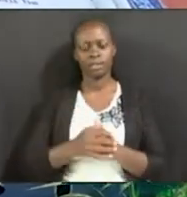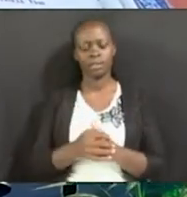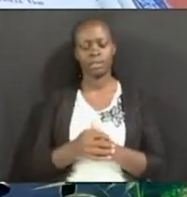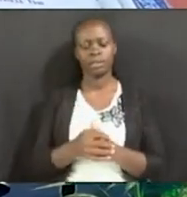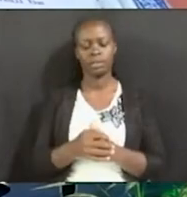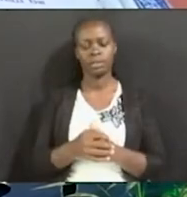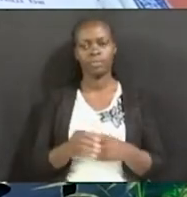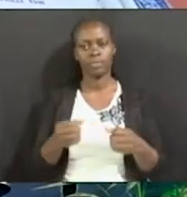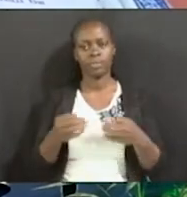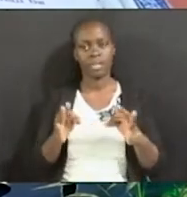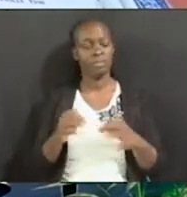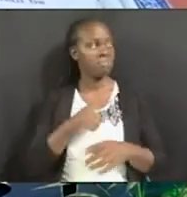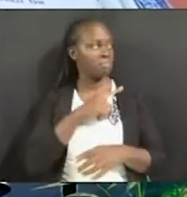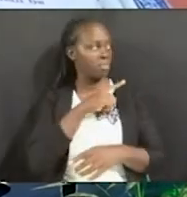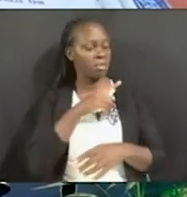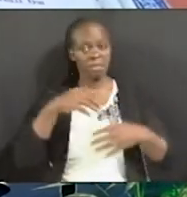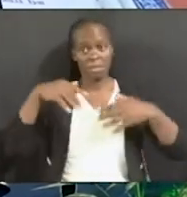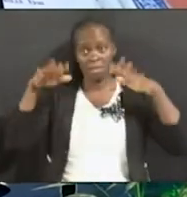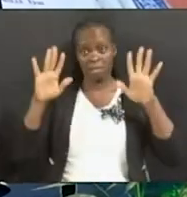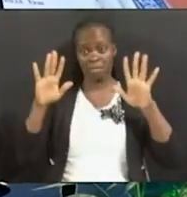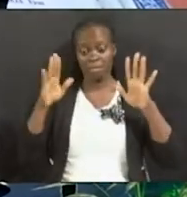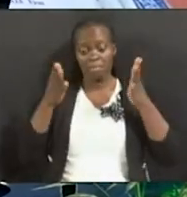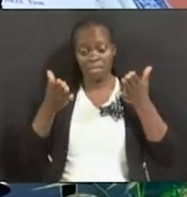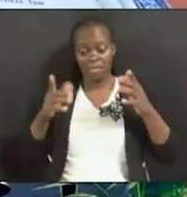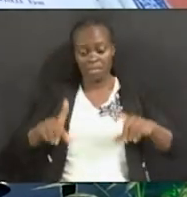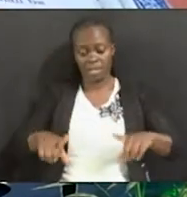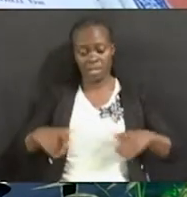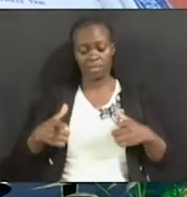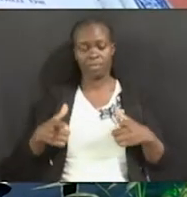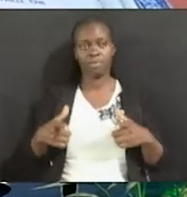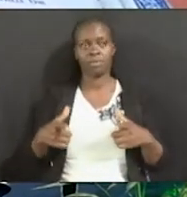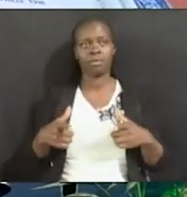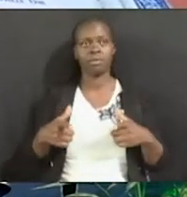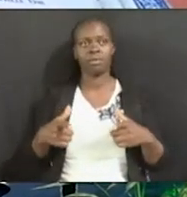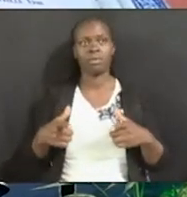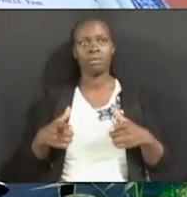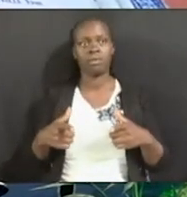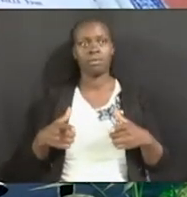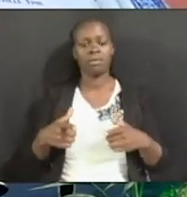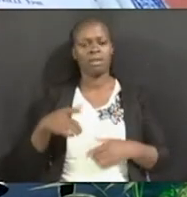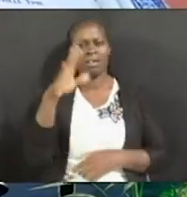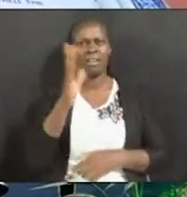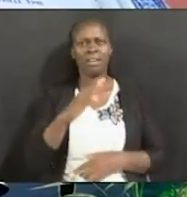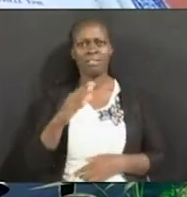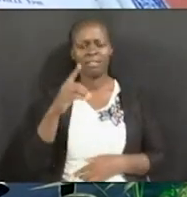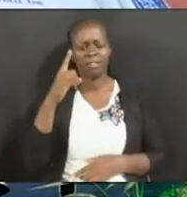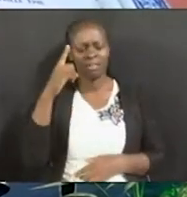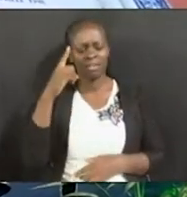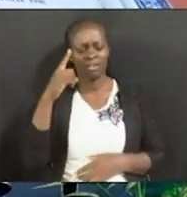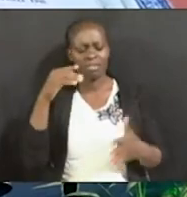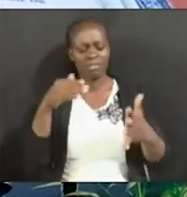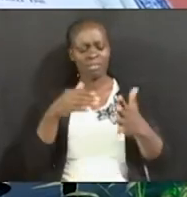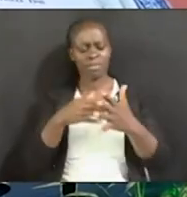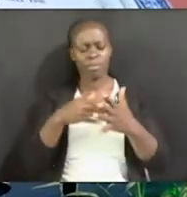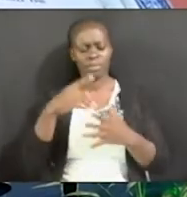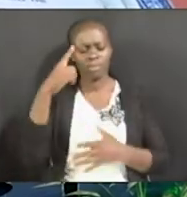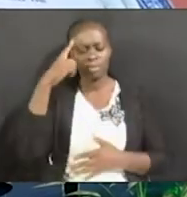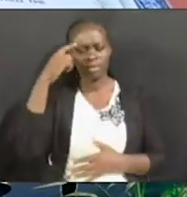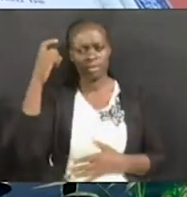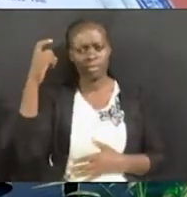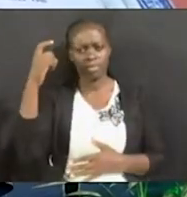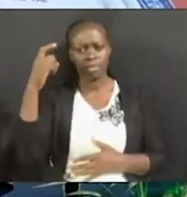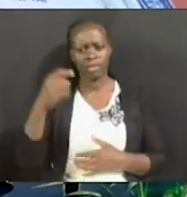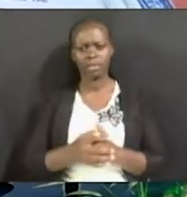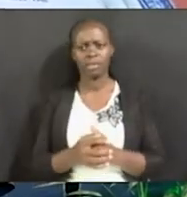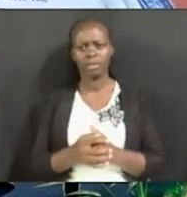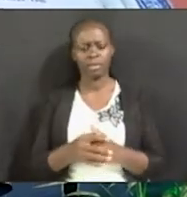If I gave up in this life, I never stopped dreaming of anything.